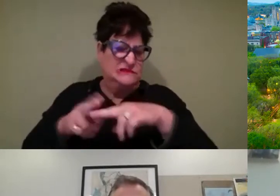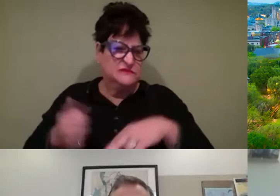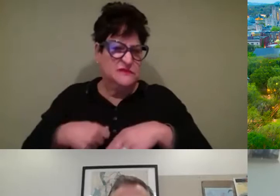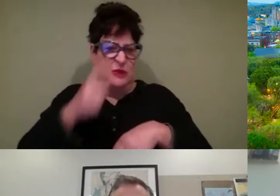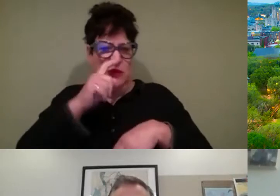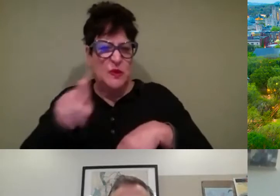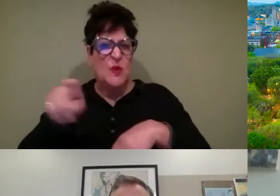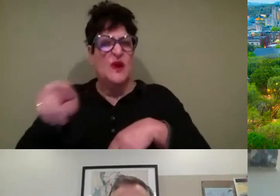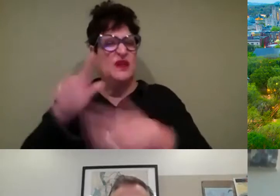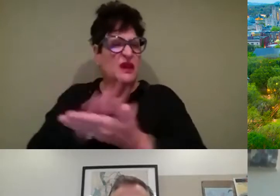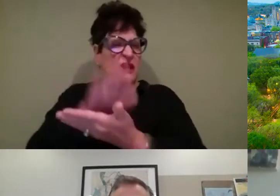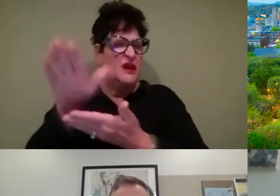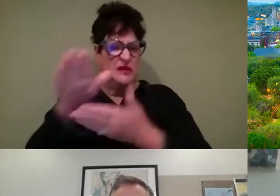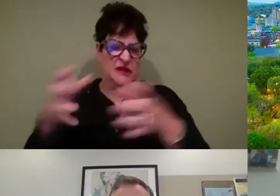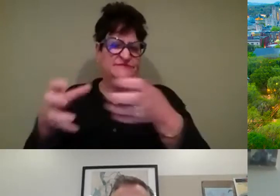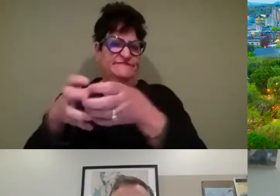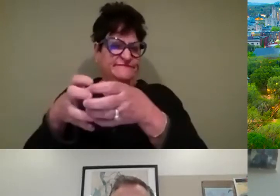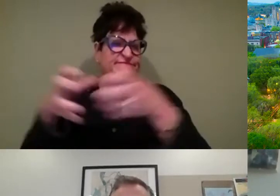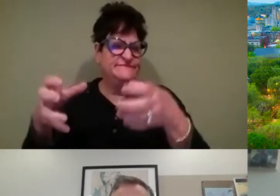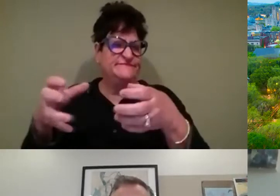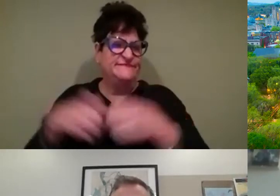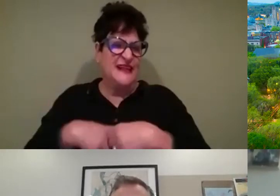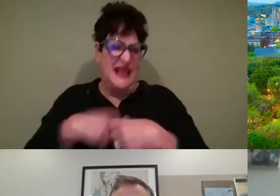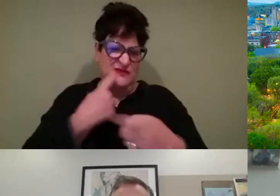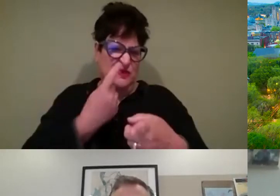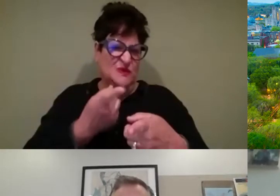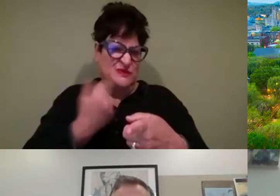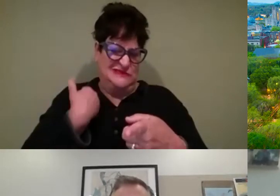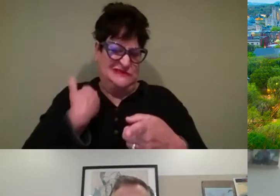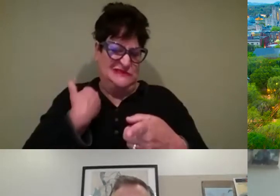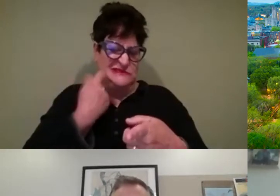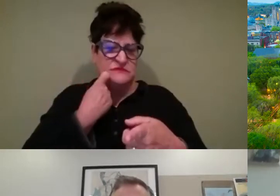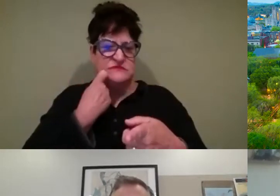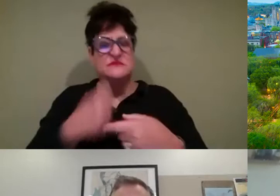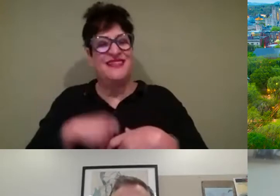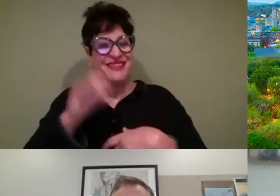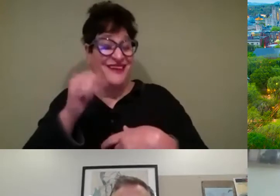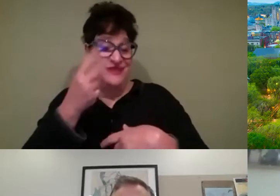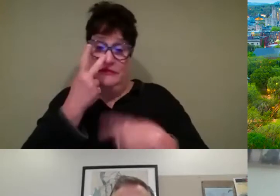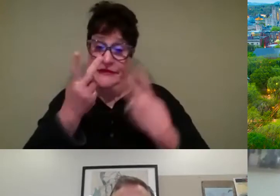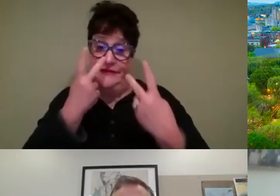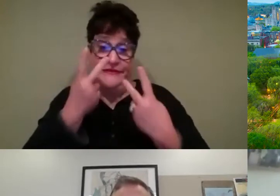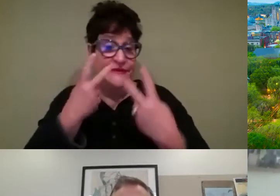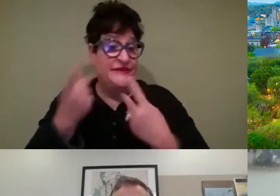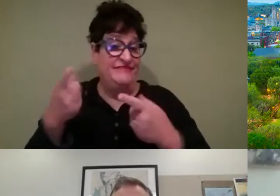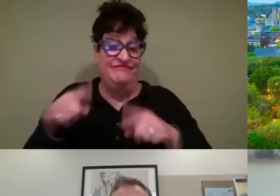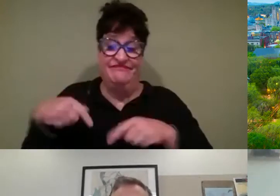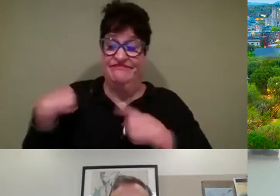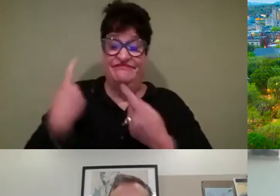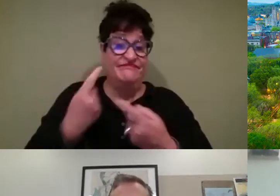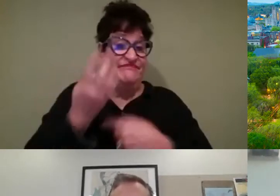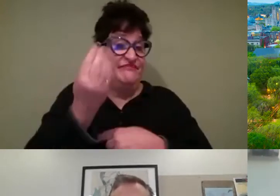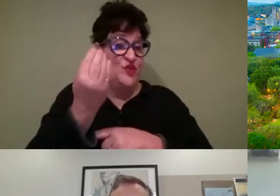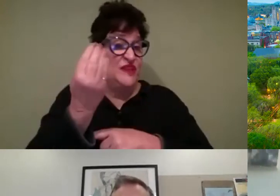university that was announced previously. So that's sort of what we've been seeing. For the last 14 days specifically, we